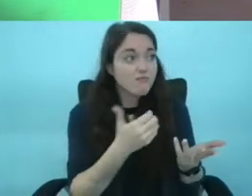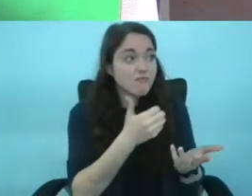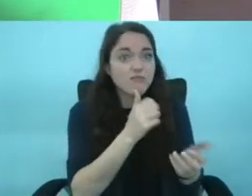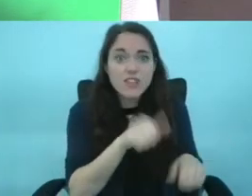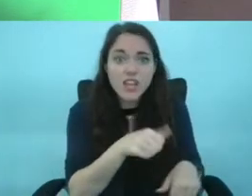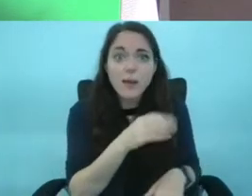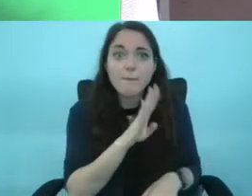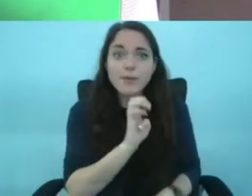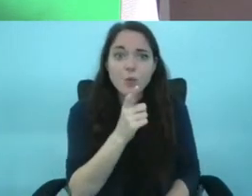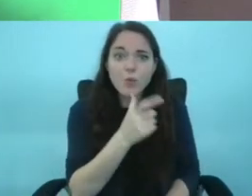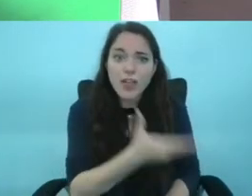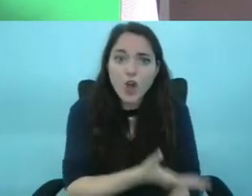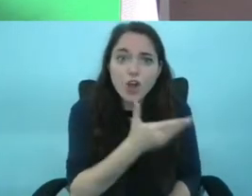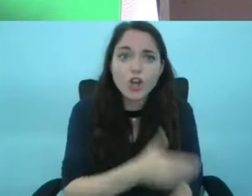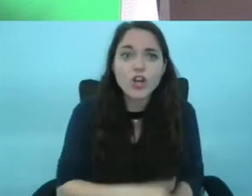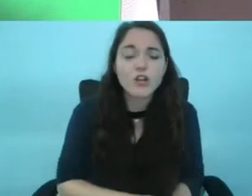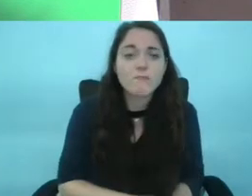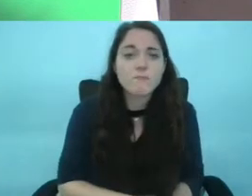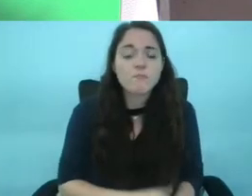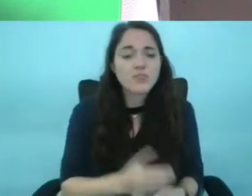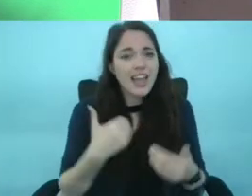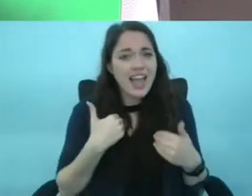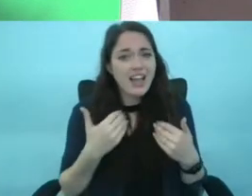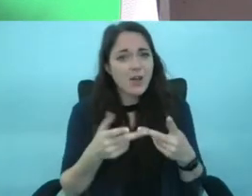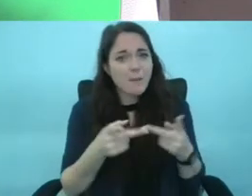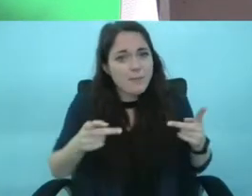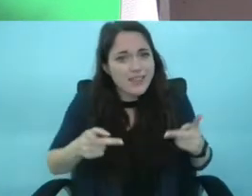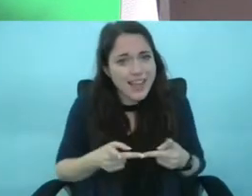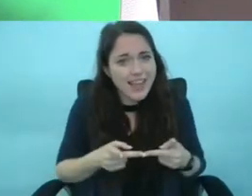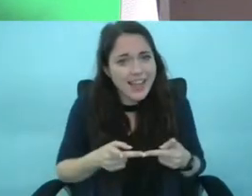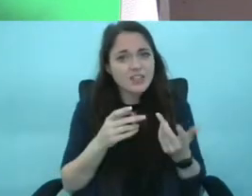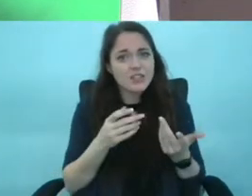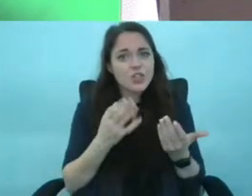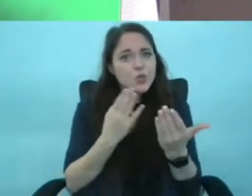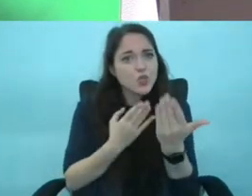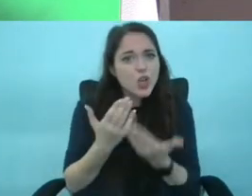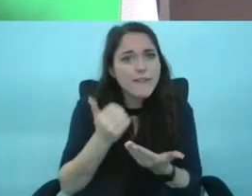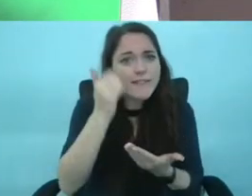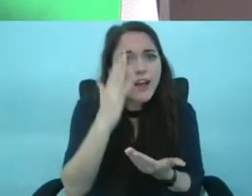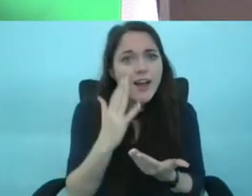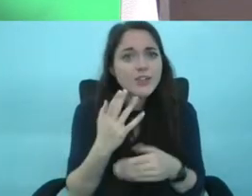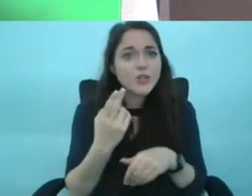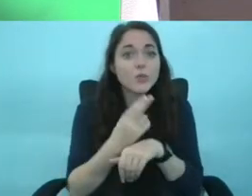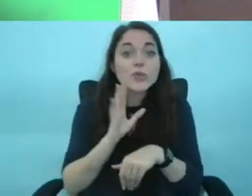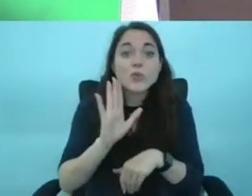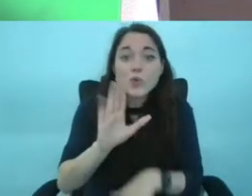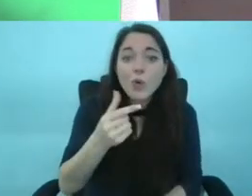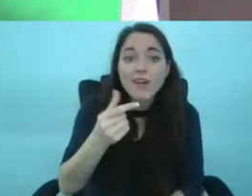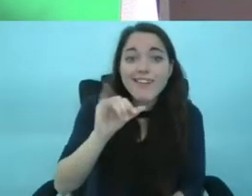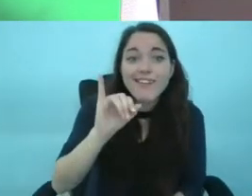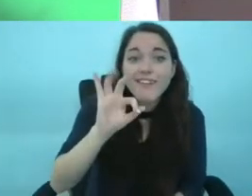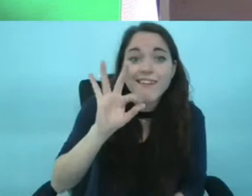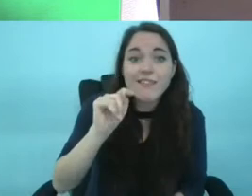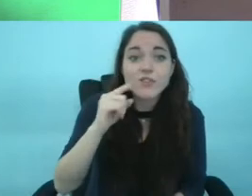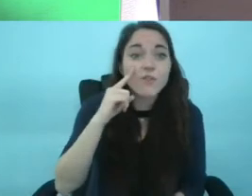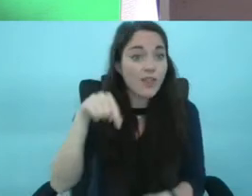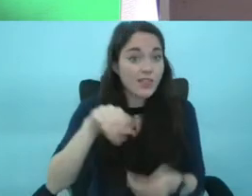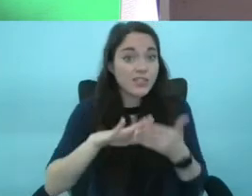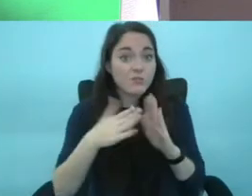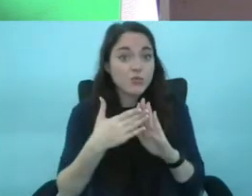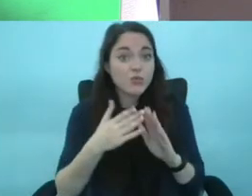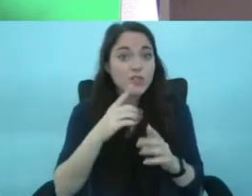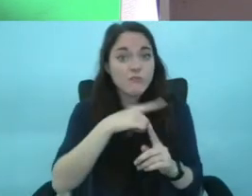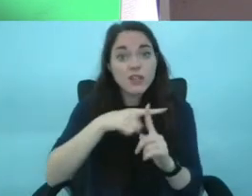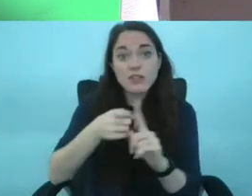be of service to God using your gifts in this community and beyond? Your heart, your